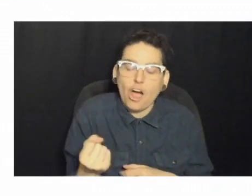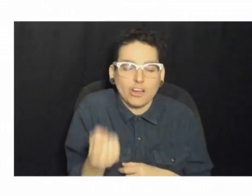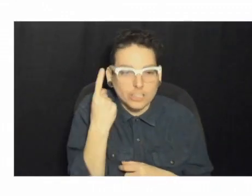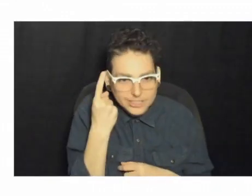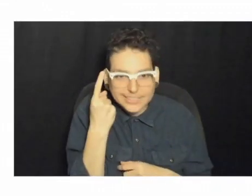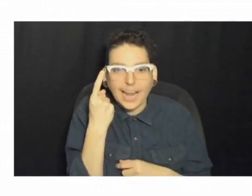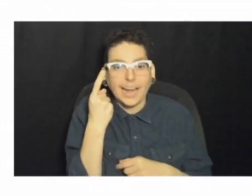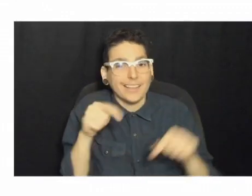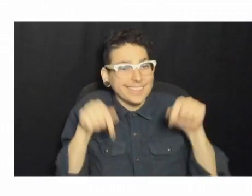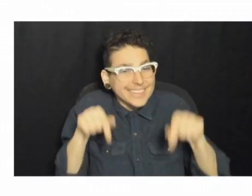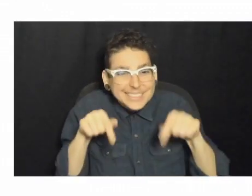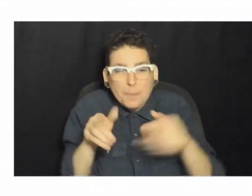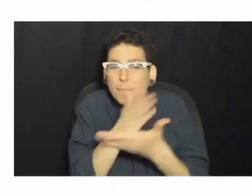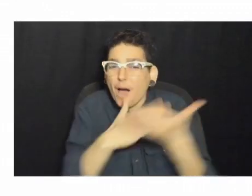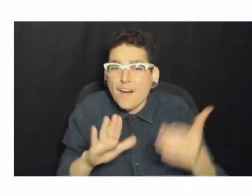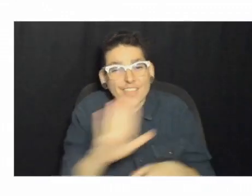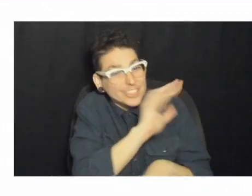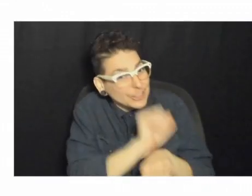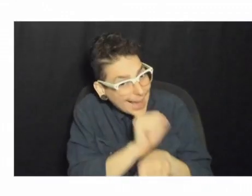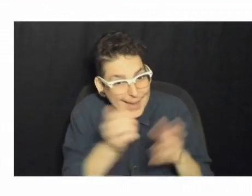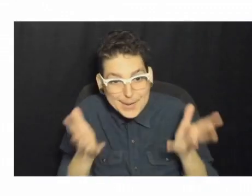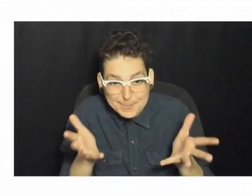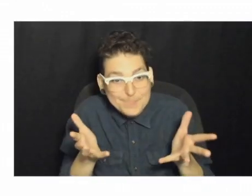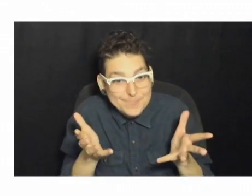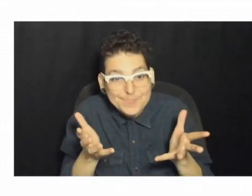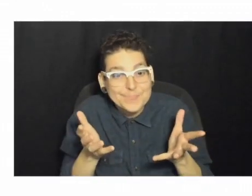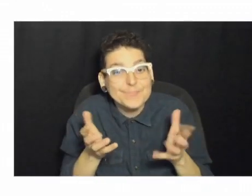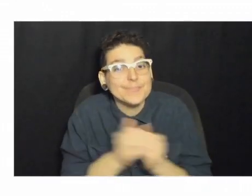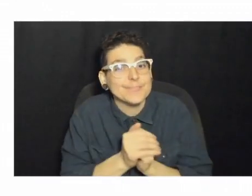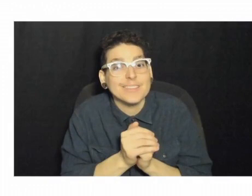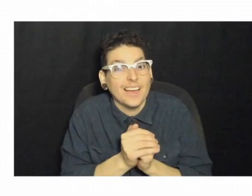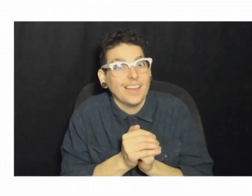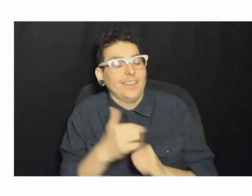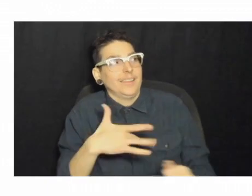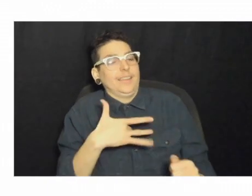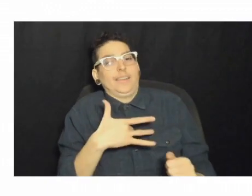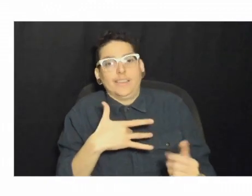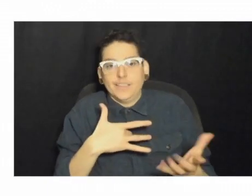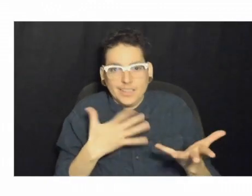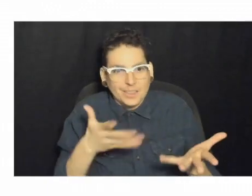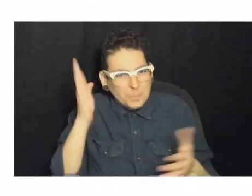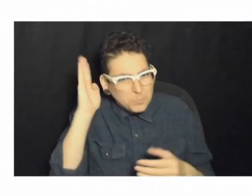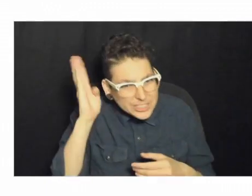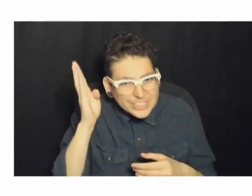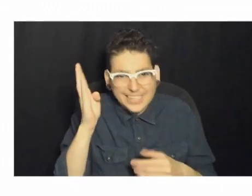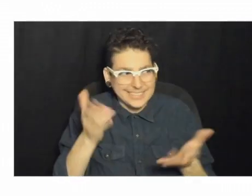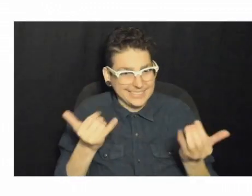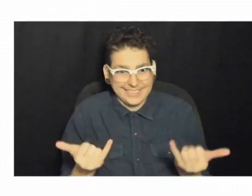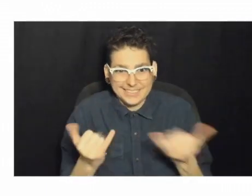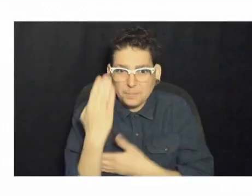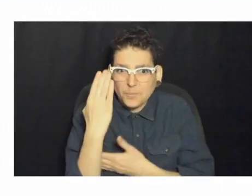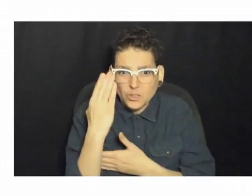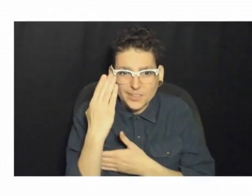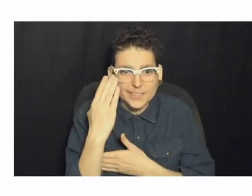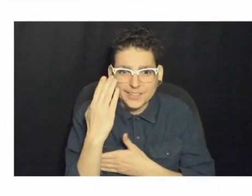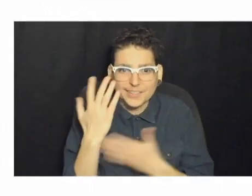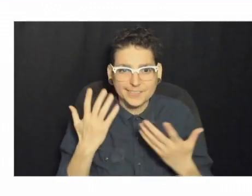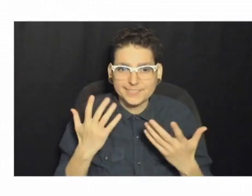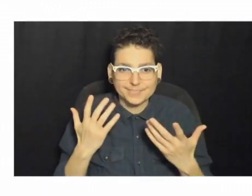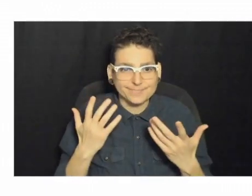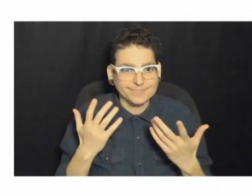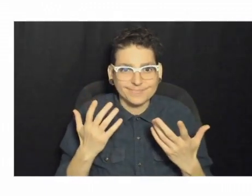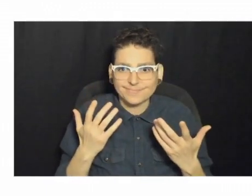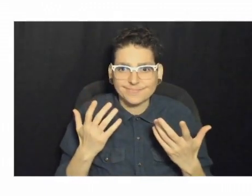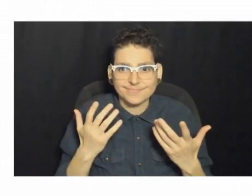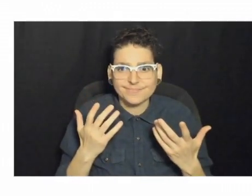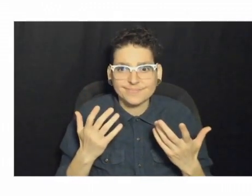struck by the presenter who's this morning, I think it was Dr. Stippling, who talked about running public health preparedness for